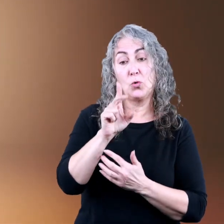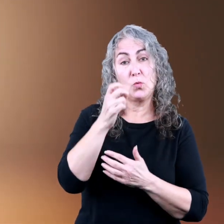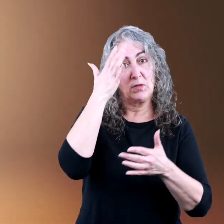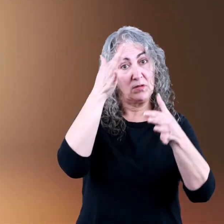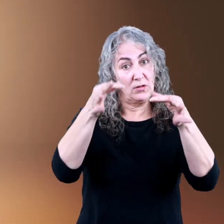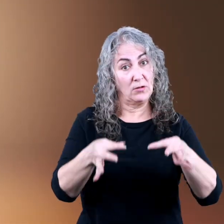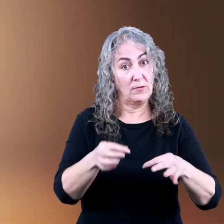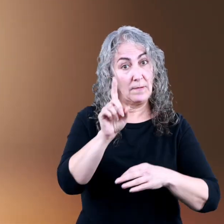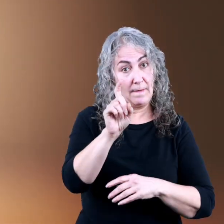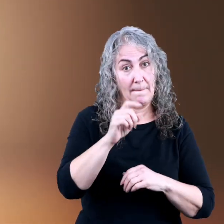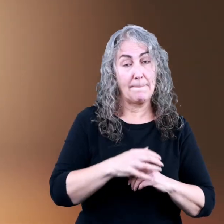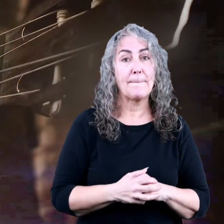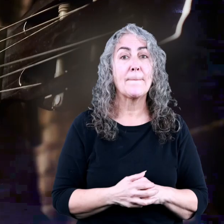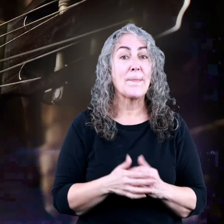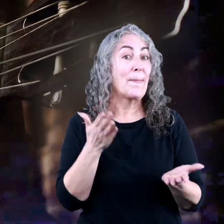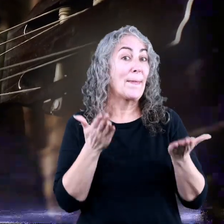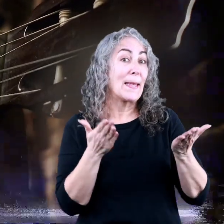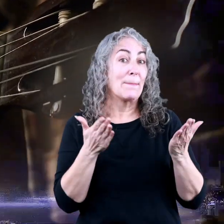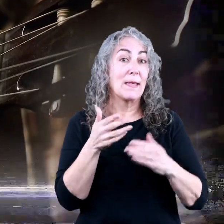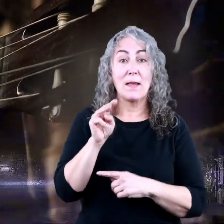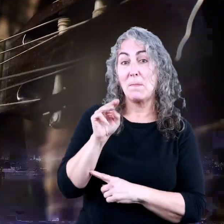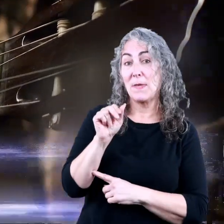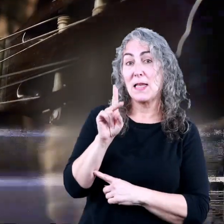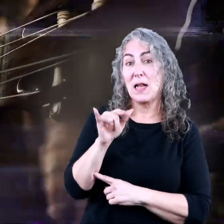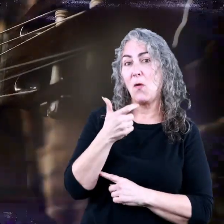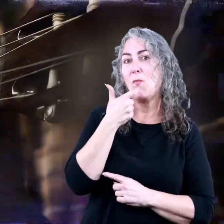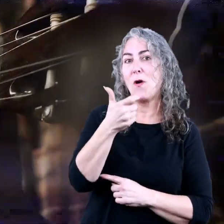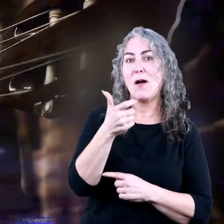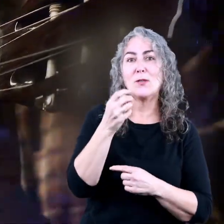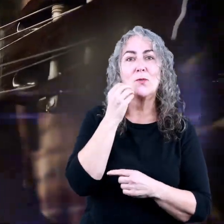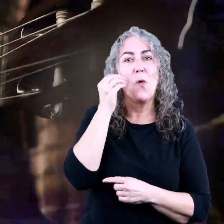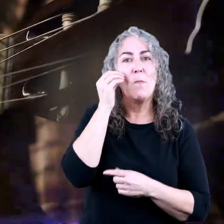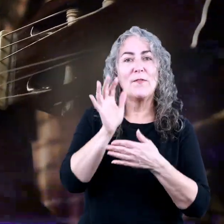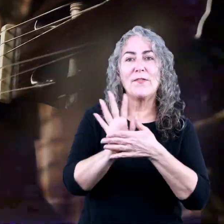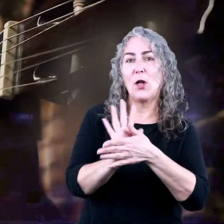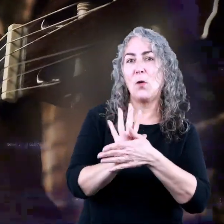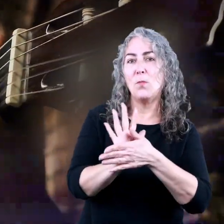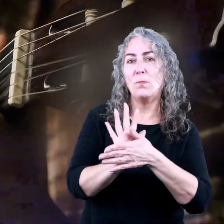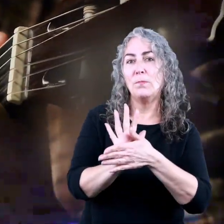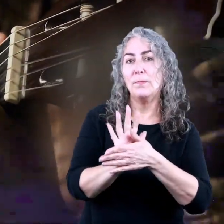that? Was it because Mandy was watching a home movie?